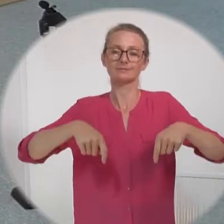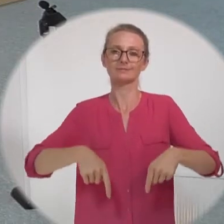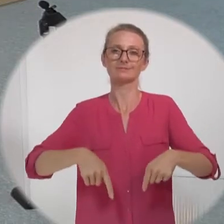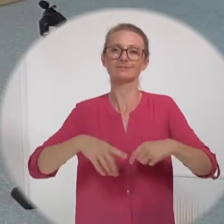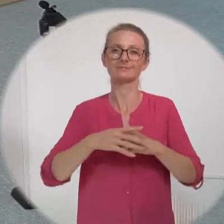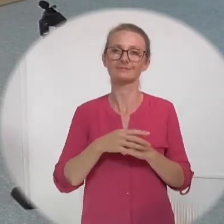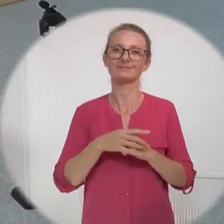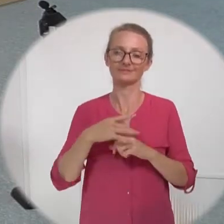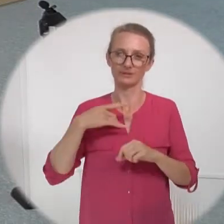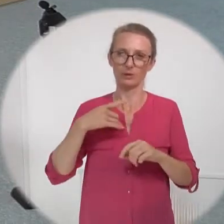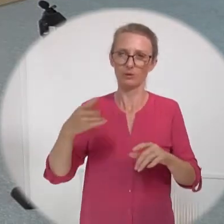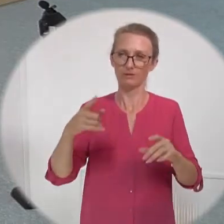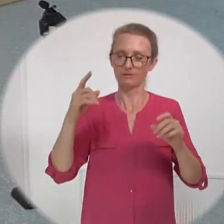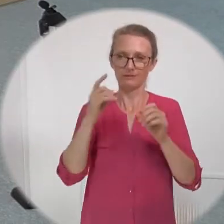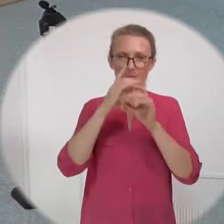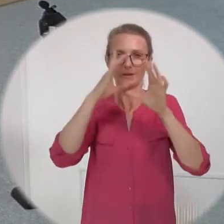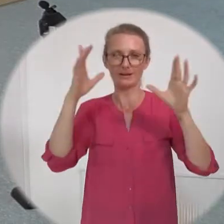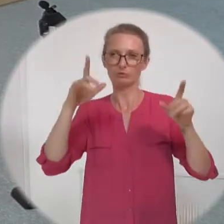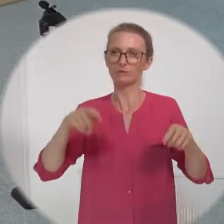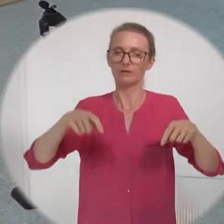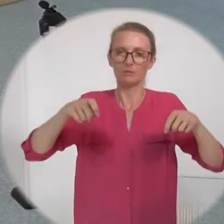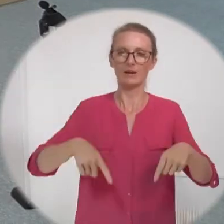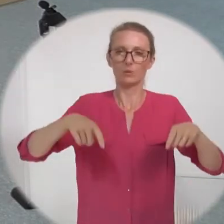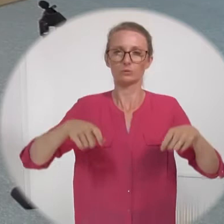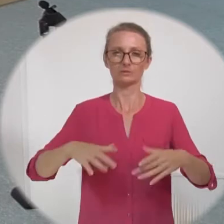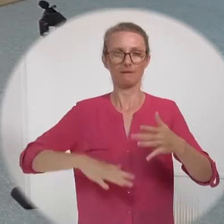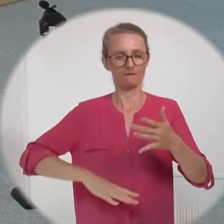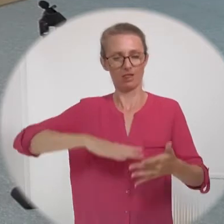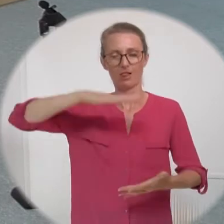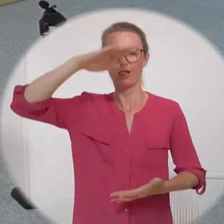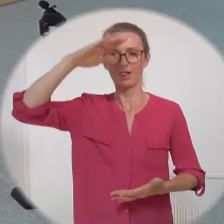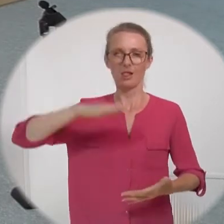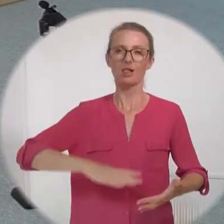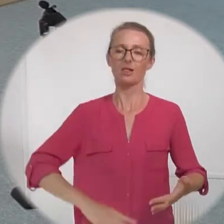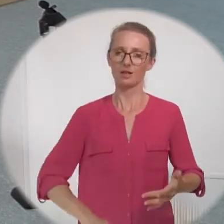giant spring. We're just doing this.